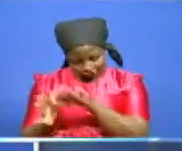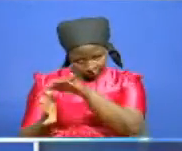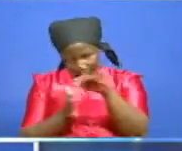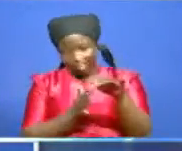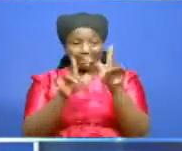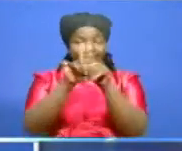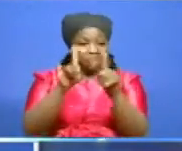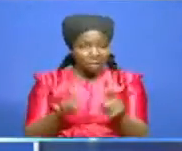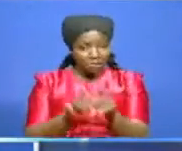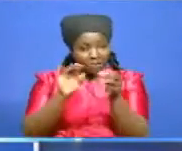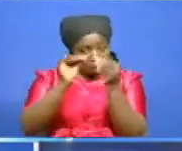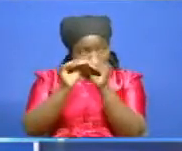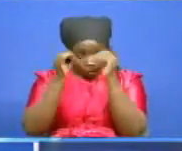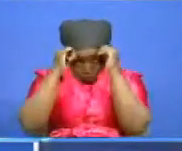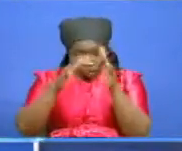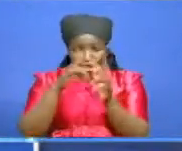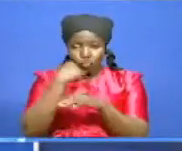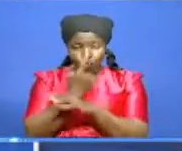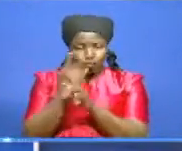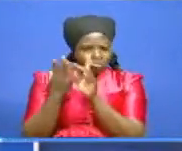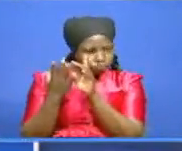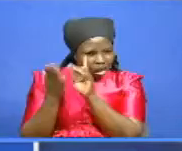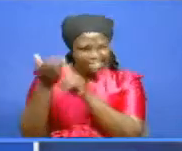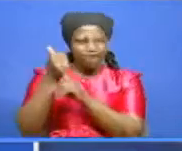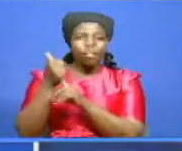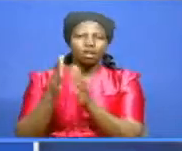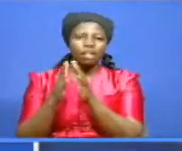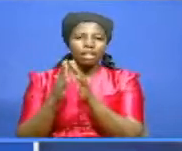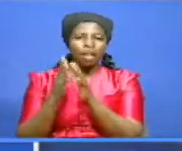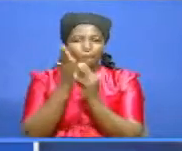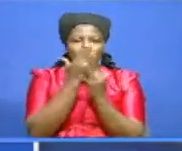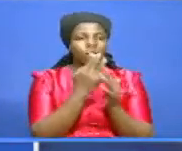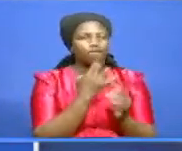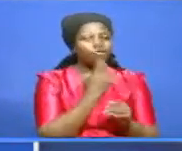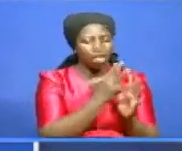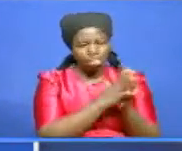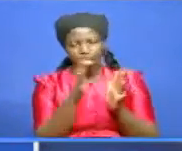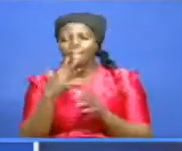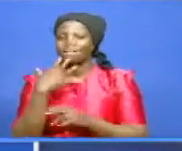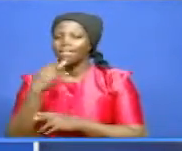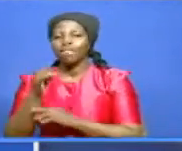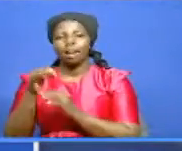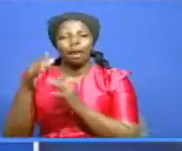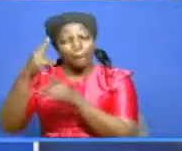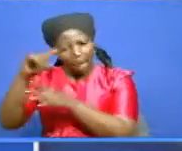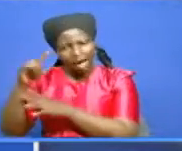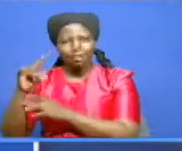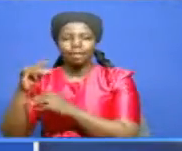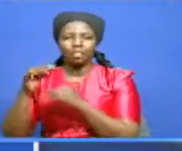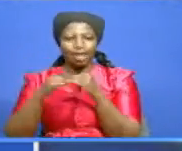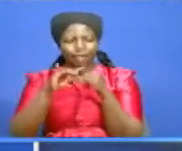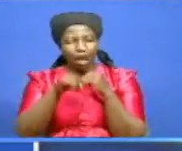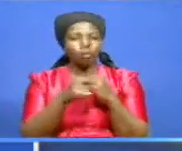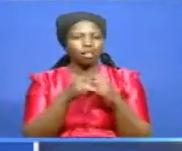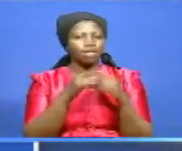of candidates in who scored between 400 and 500 marks were 8,091 in 2020,